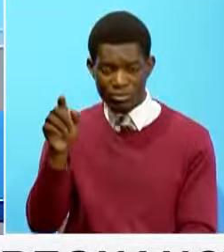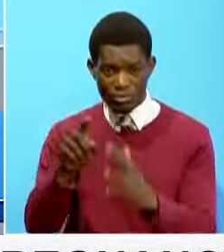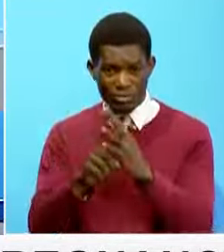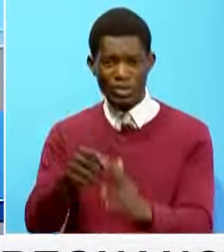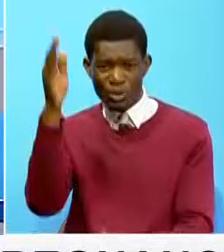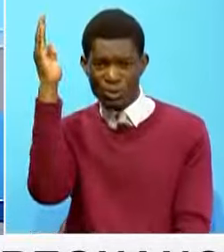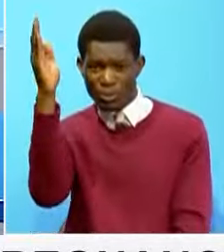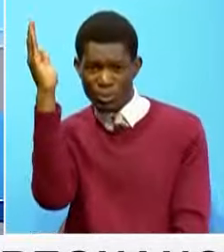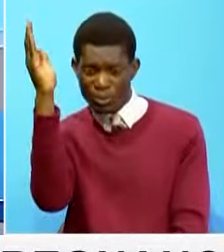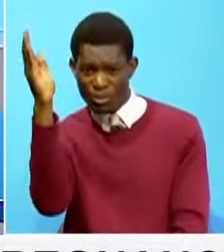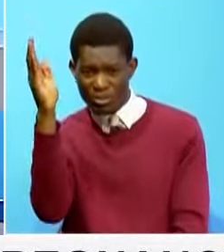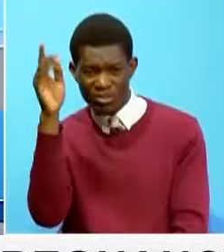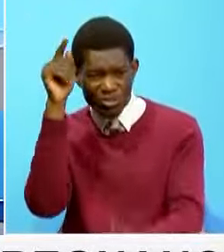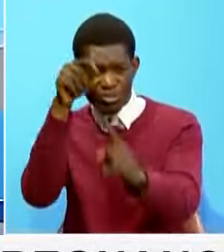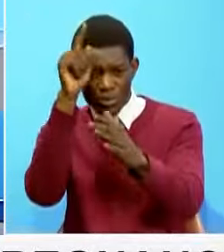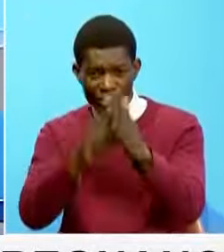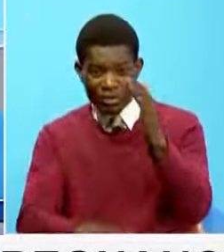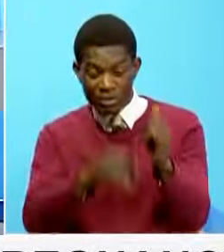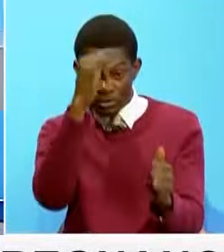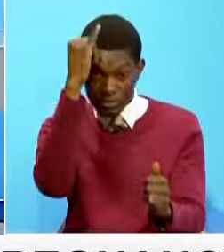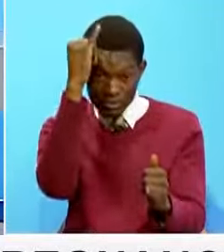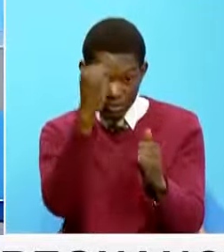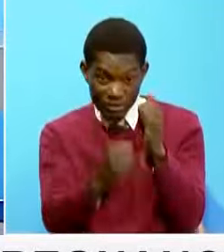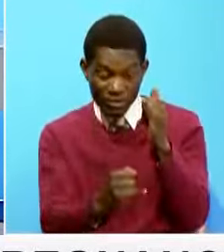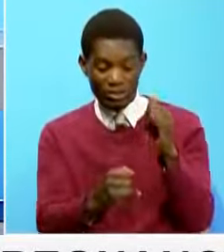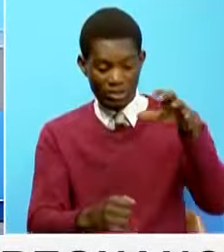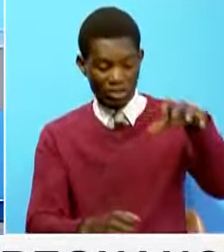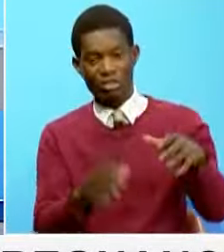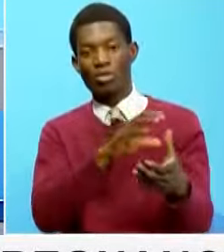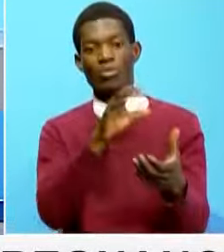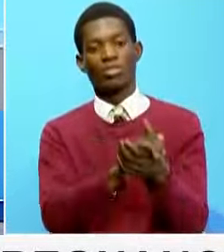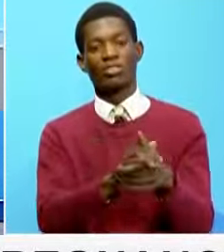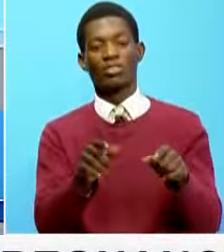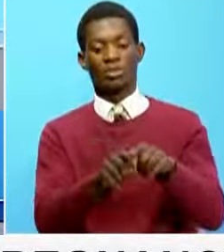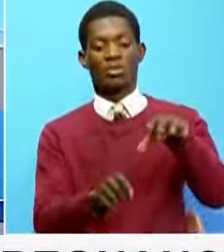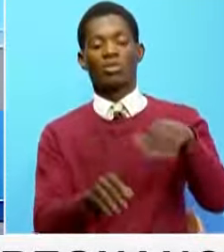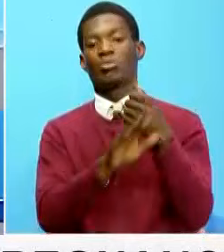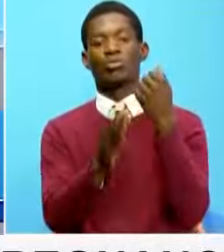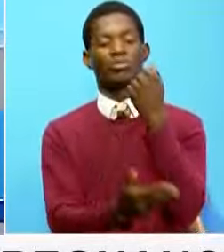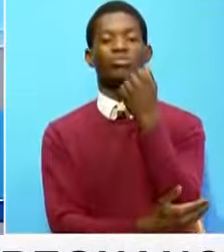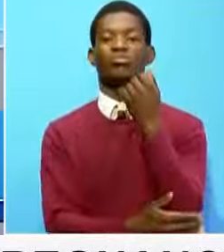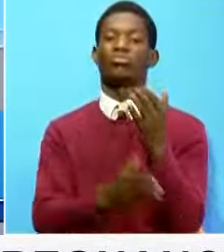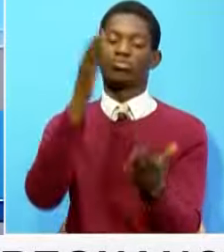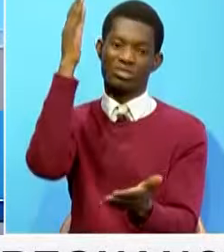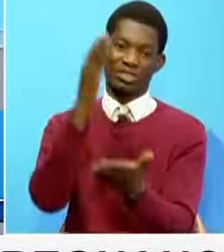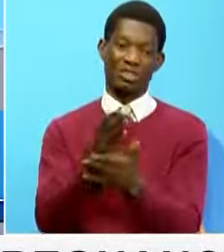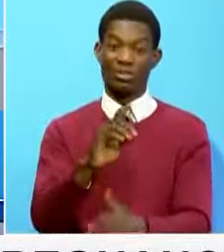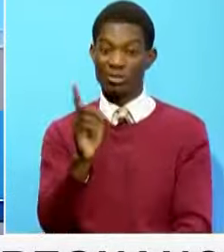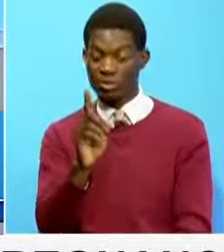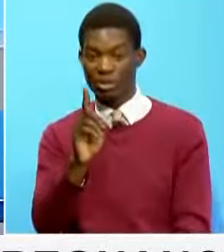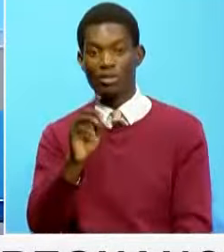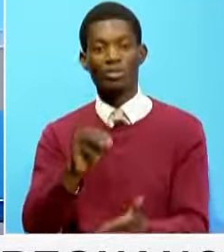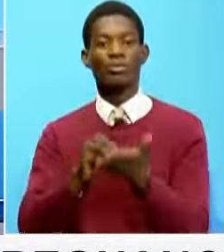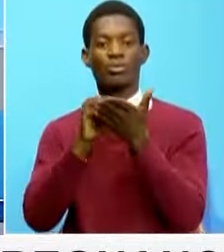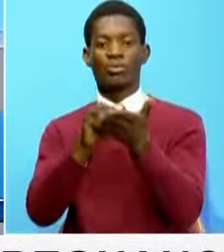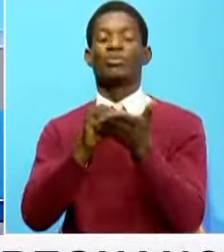ending child marriages and teen pregnancies in order to promote awareness in Mongu and Kaoma districts of Western Province.